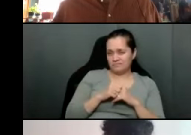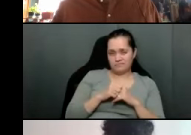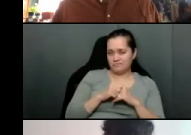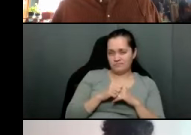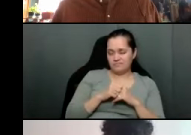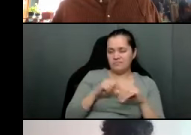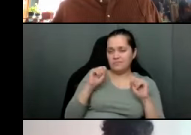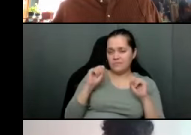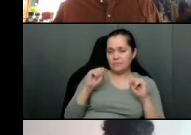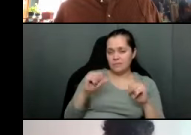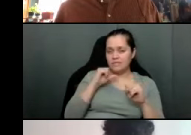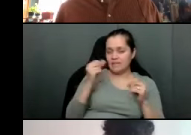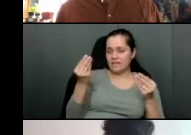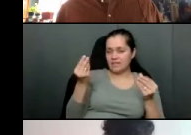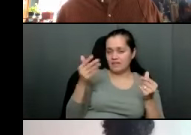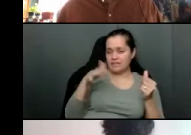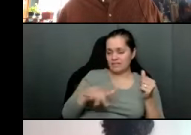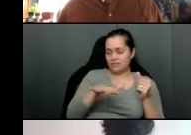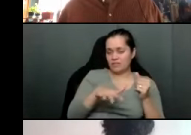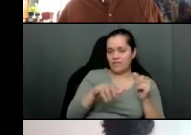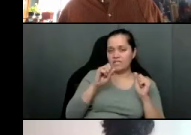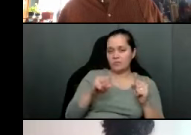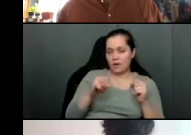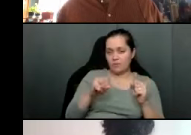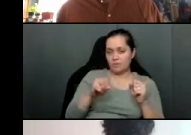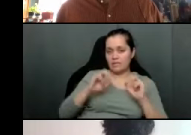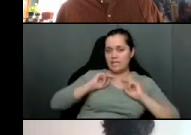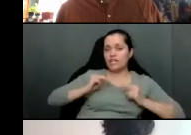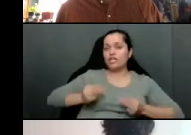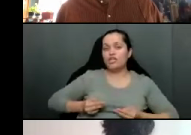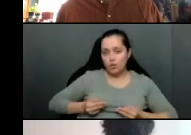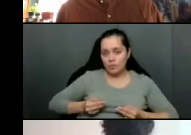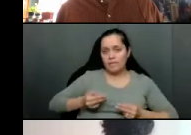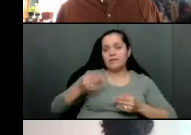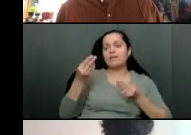It's probably not the physical geography. It's probably features of the human geography.